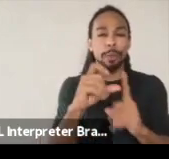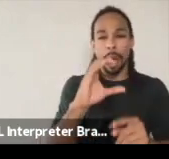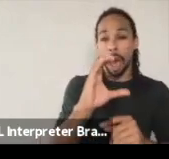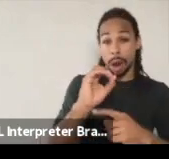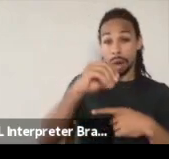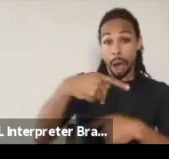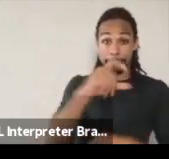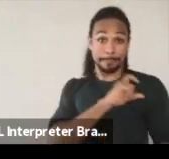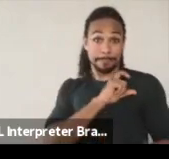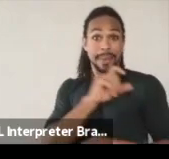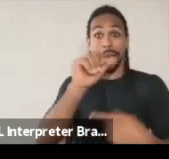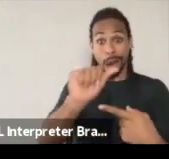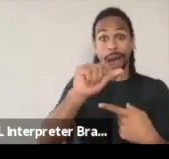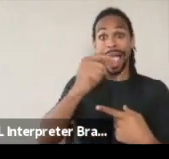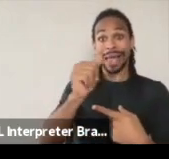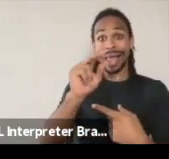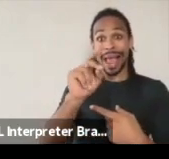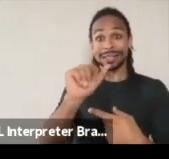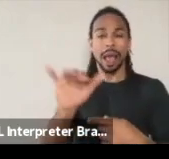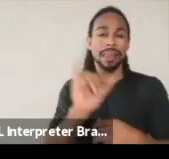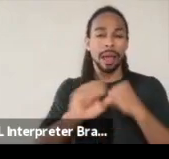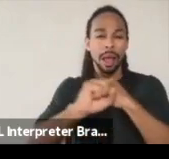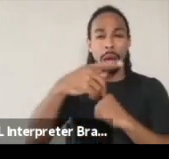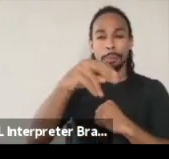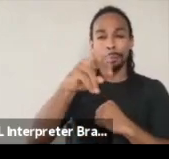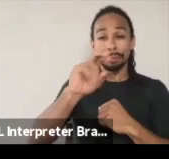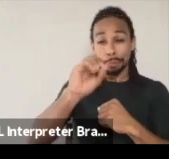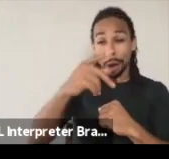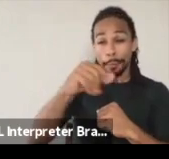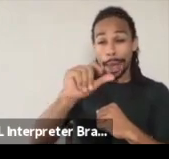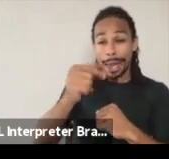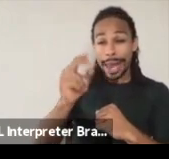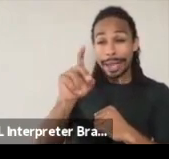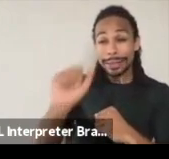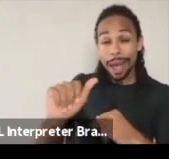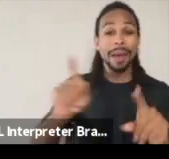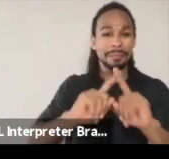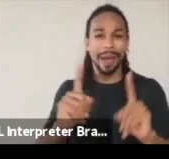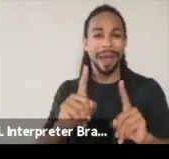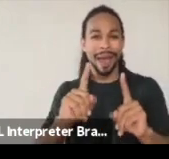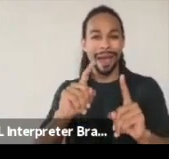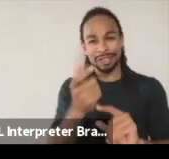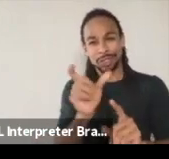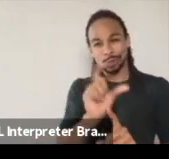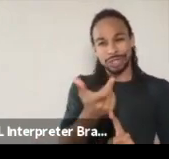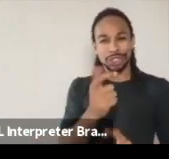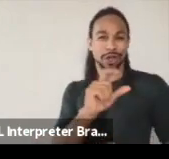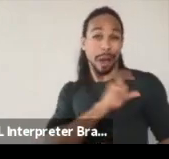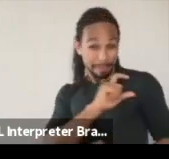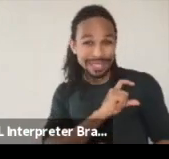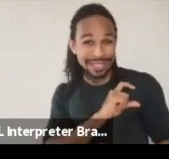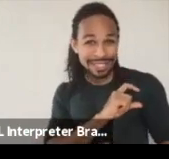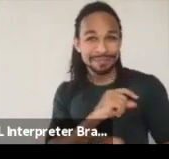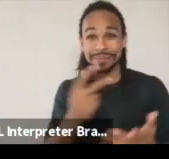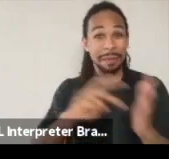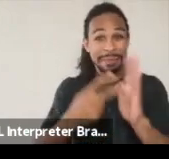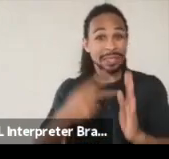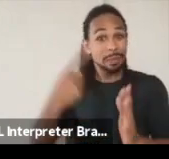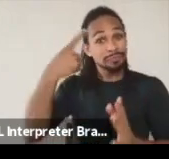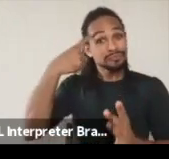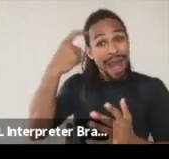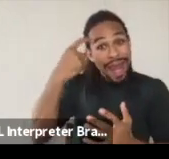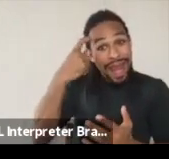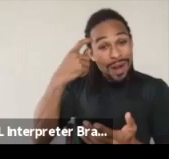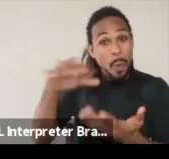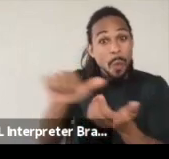year. And I really appreciate that term, right? The way that as children, we are brainwashed by the state to